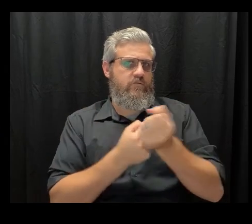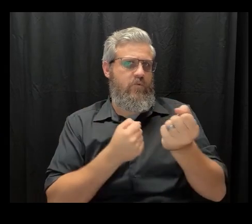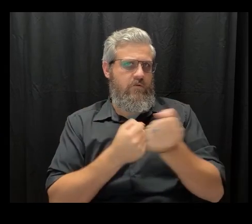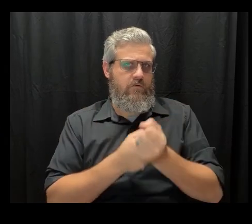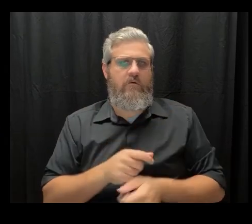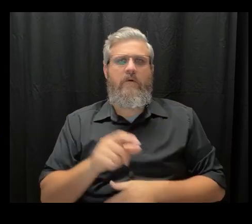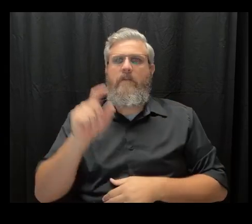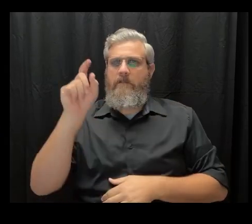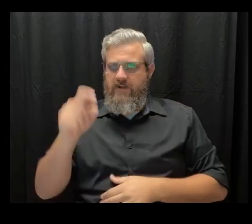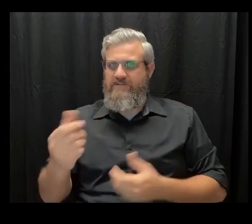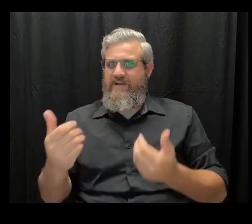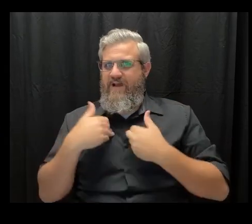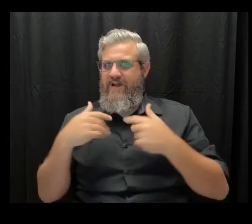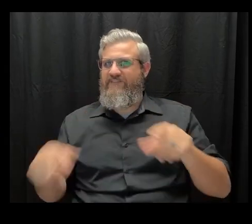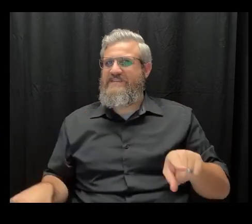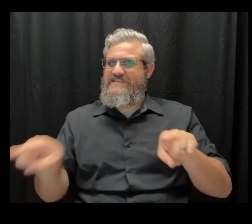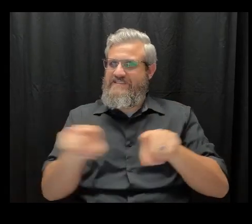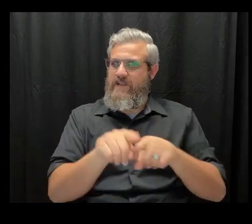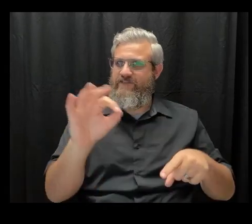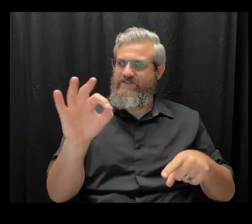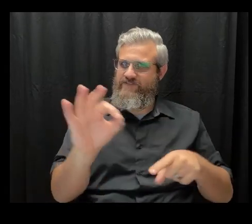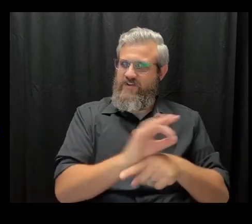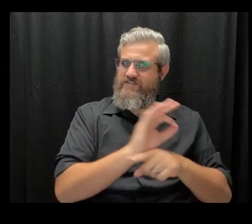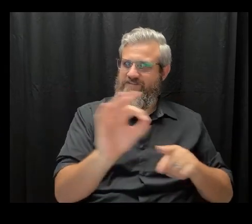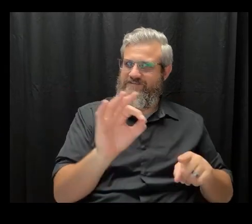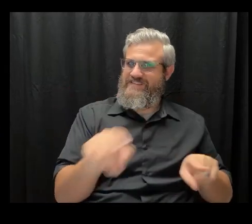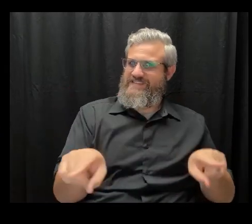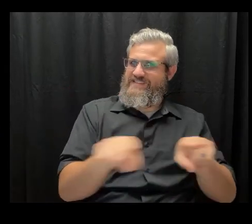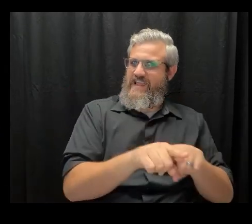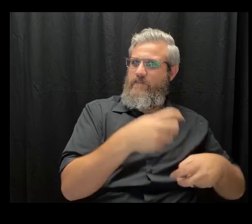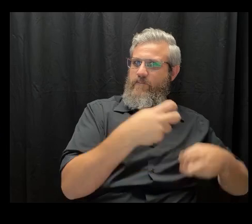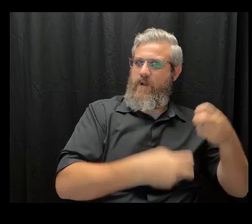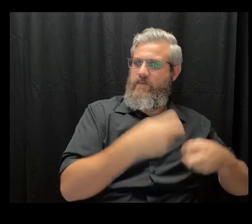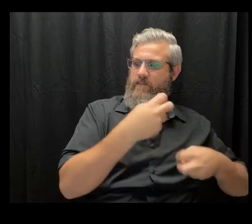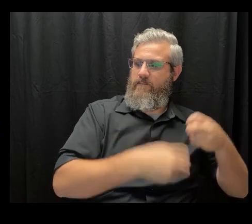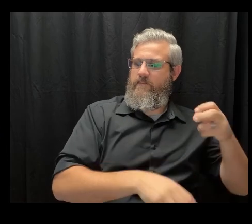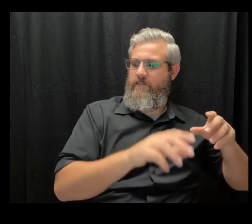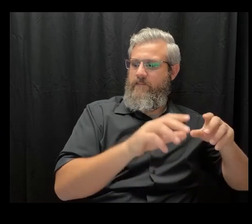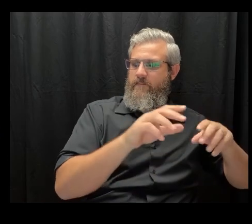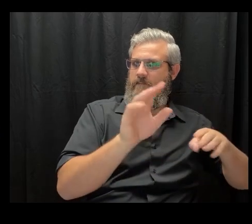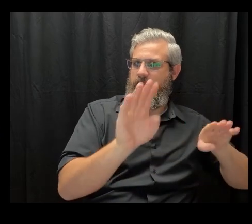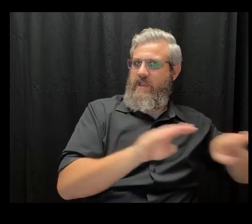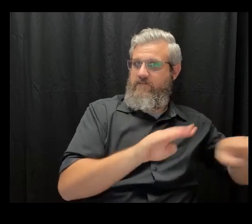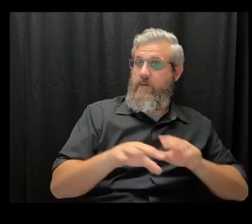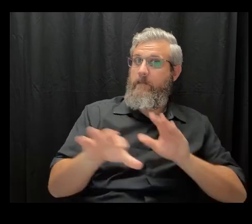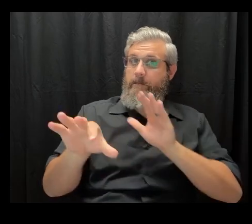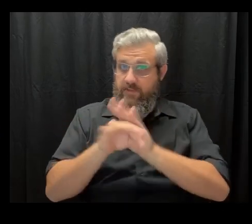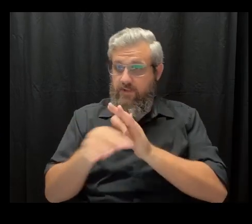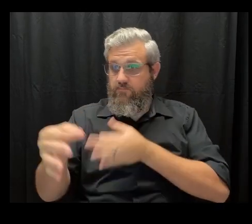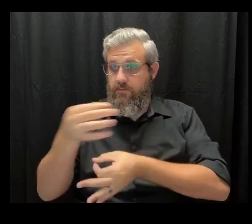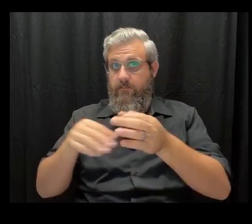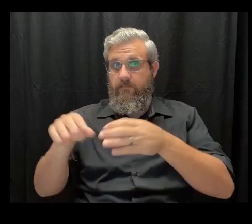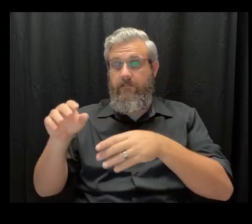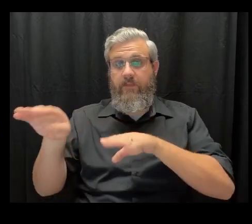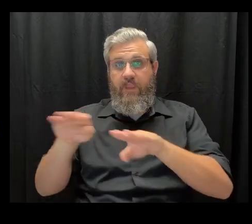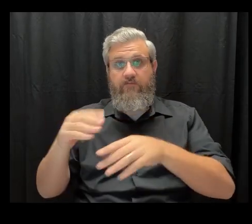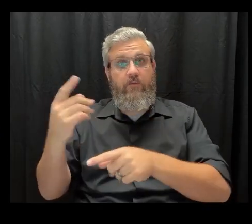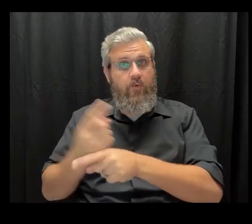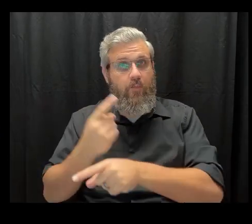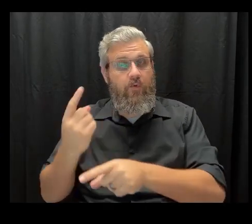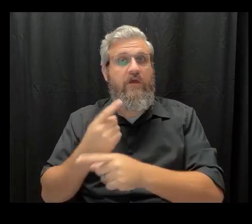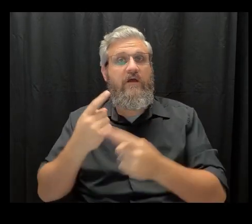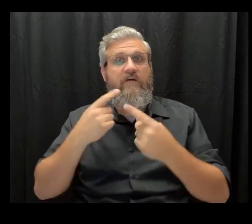behavior. Choose replacement behaviors that are appropriate, effective, and teachable. And most importantly,